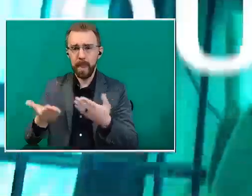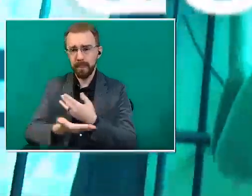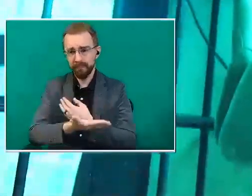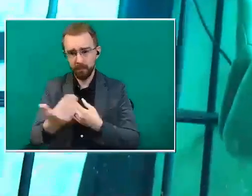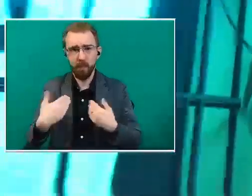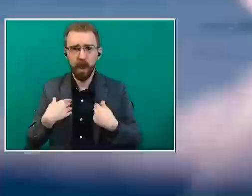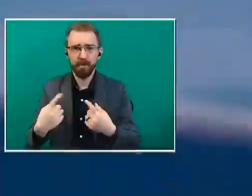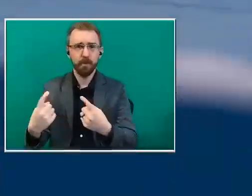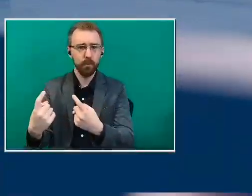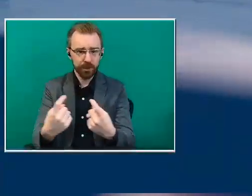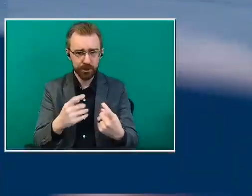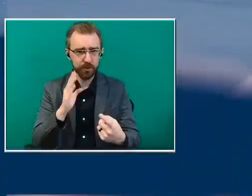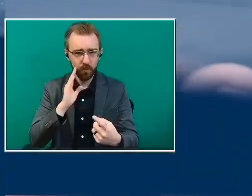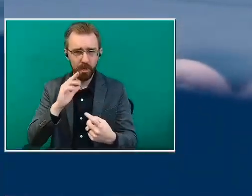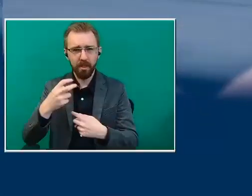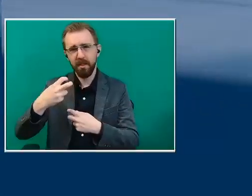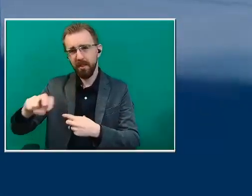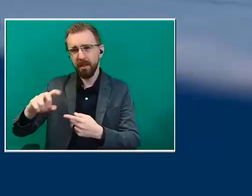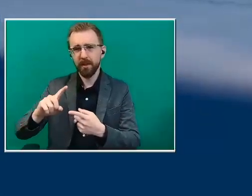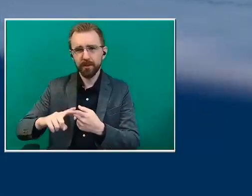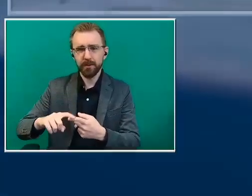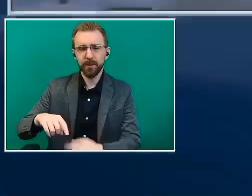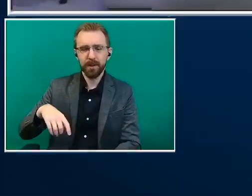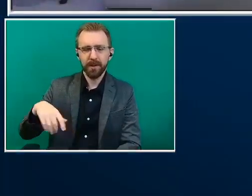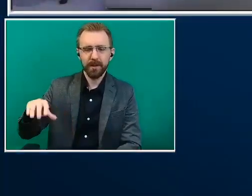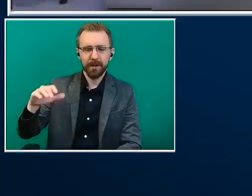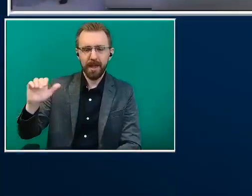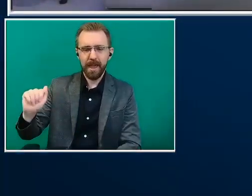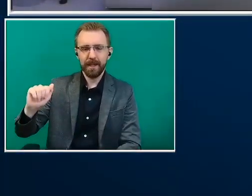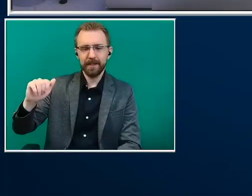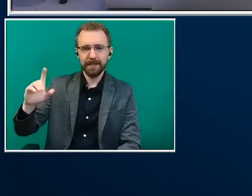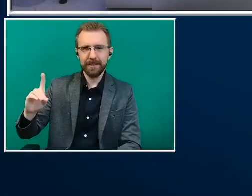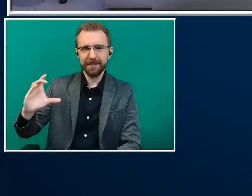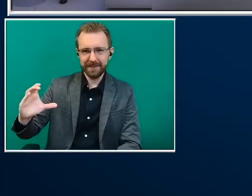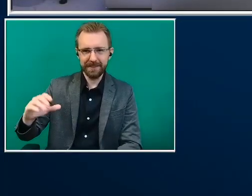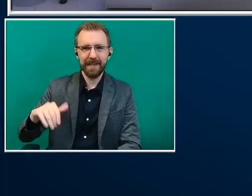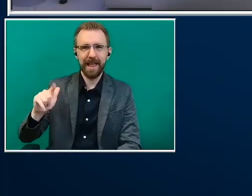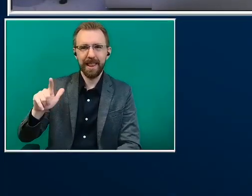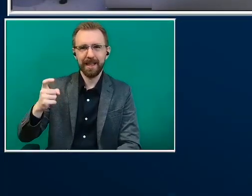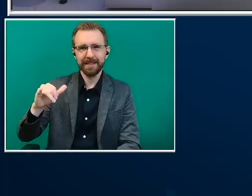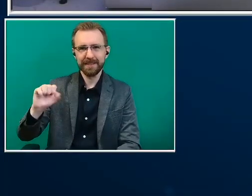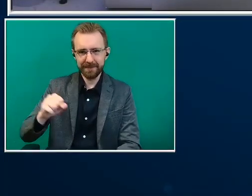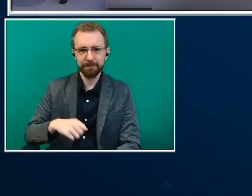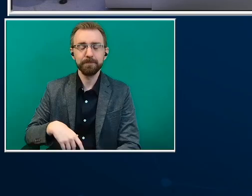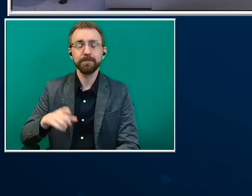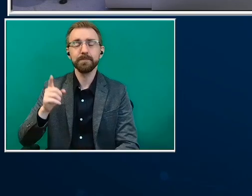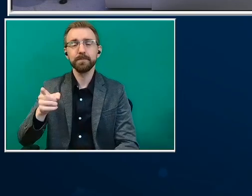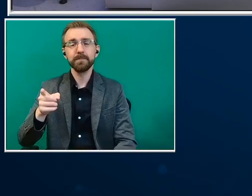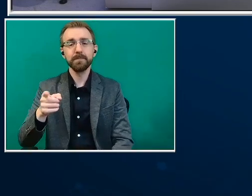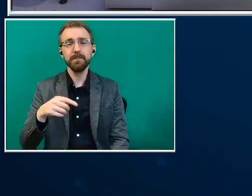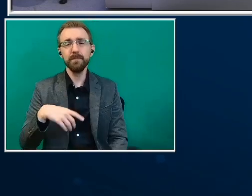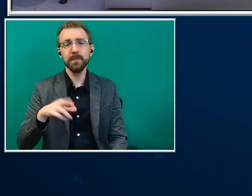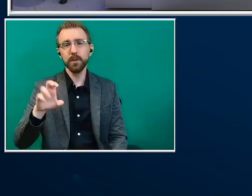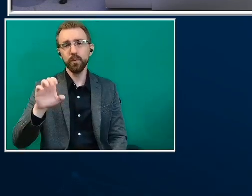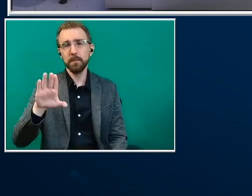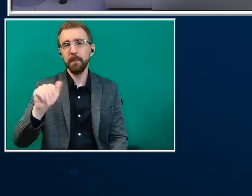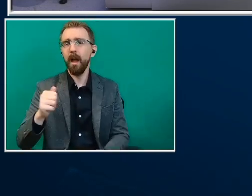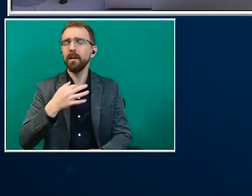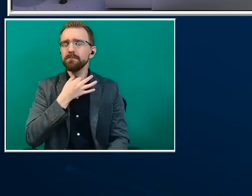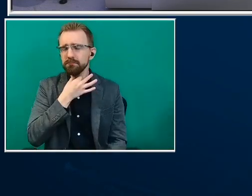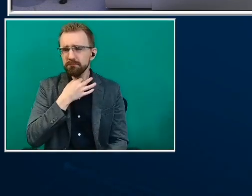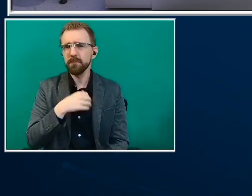head now to Studio B with Alexis. I have a question from Reva Jean. Reva wants to know,